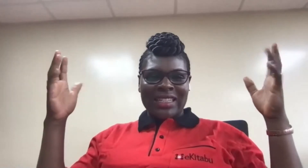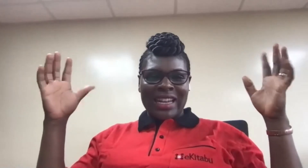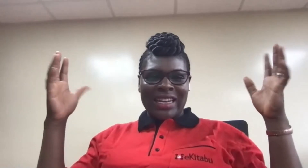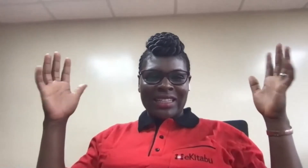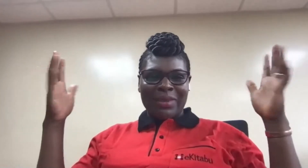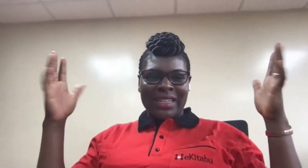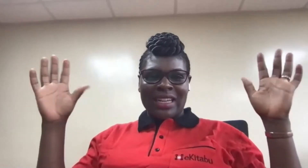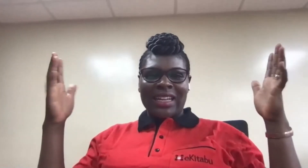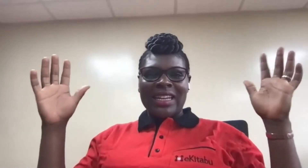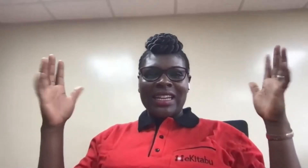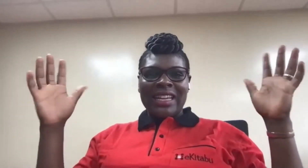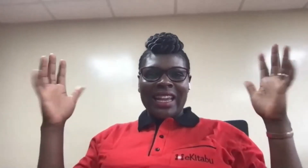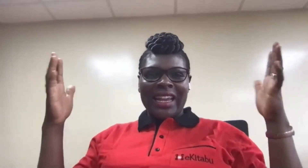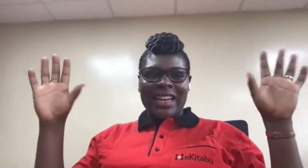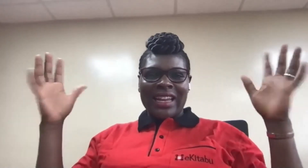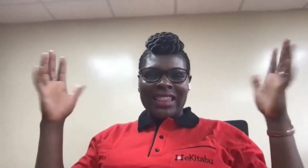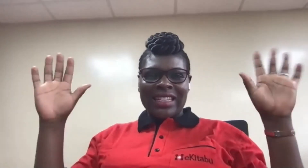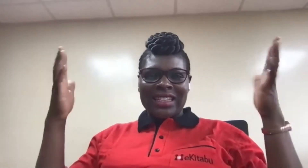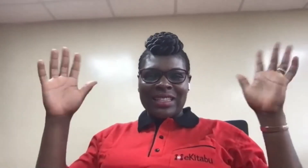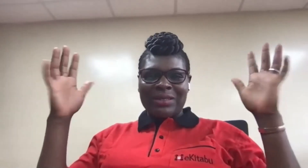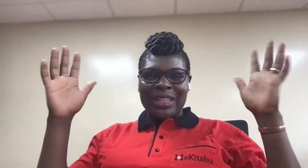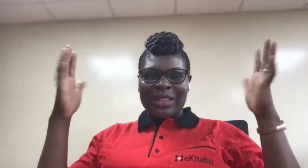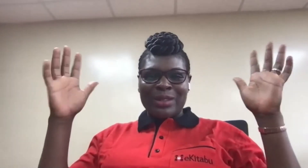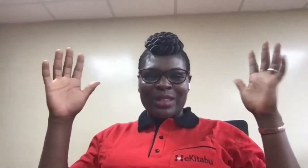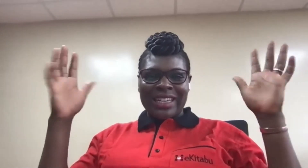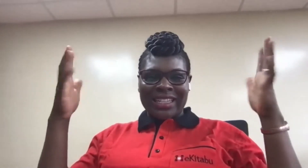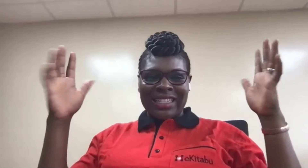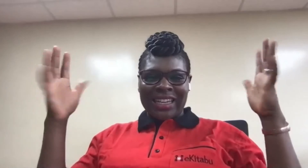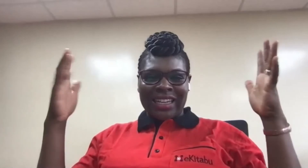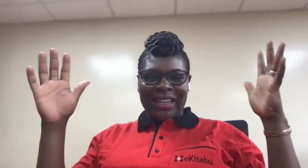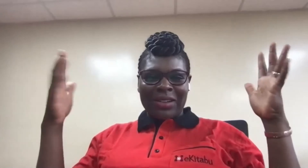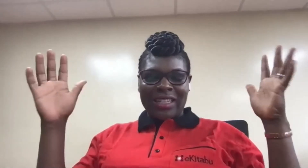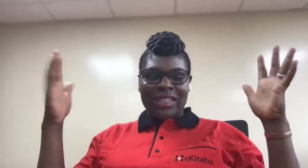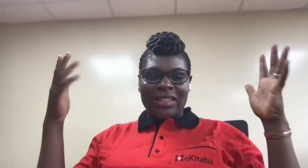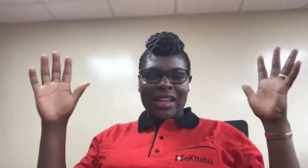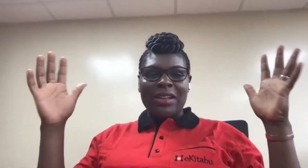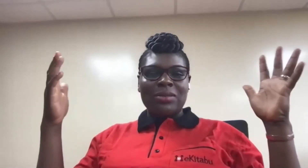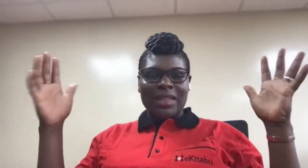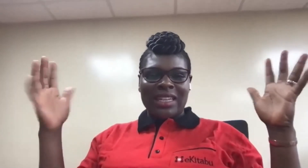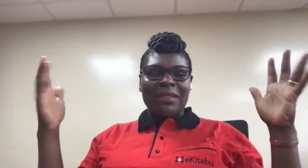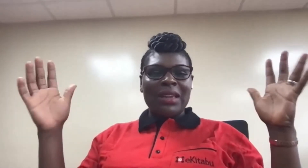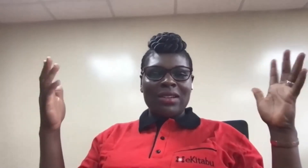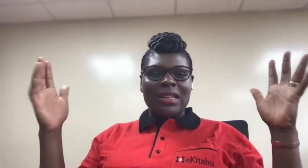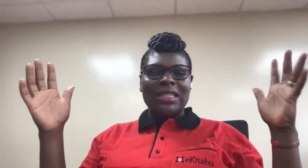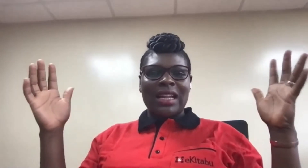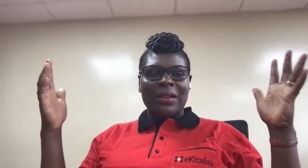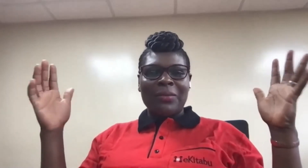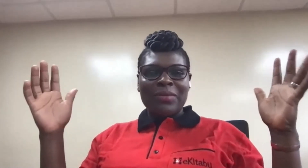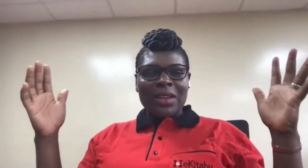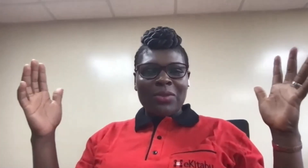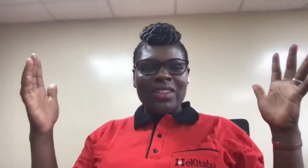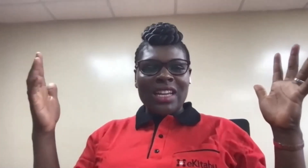for children with disabilities. Thank you. I hand back over to my colleague, Mercy.